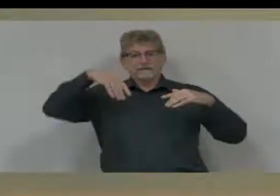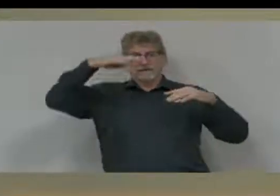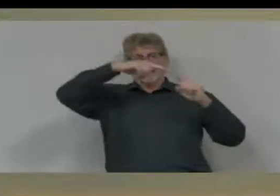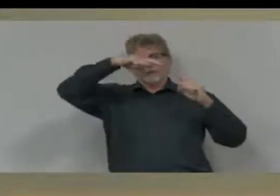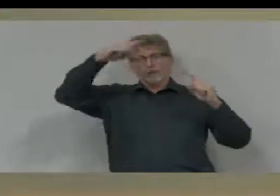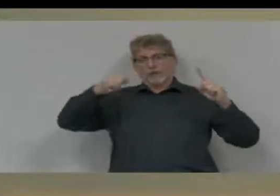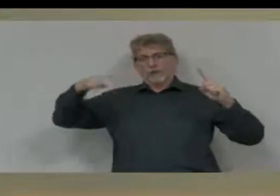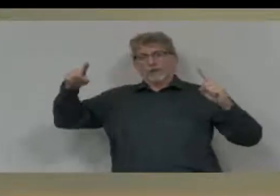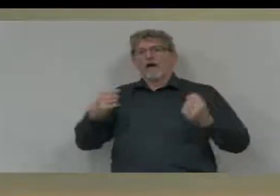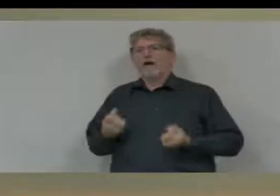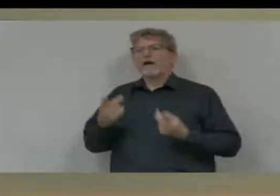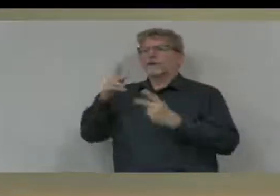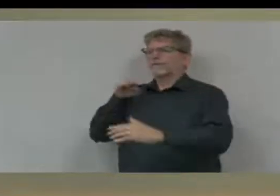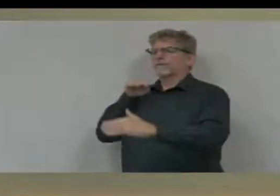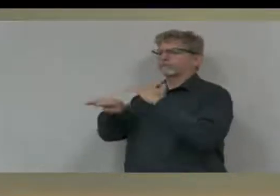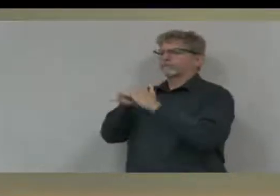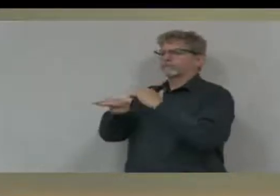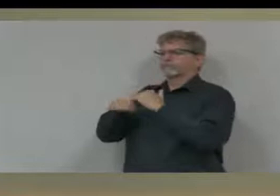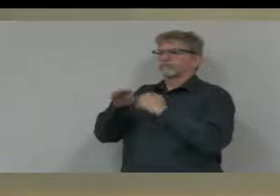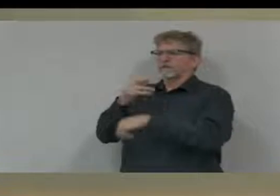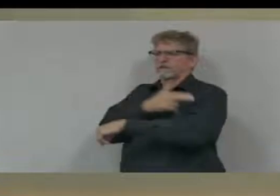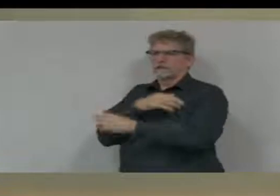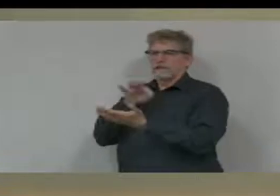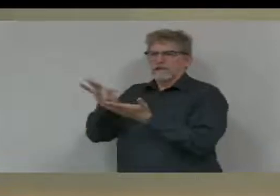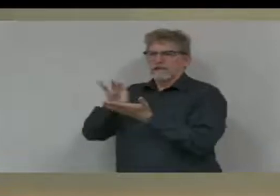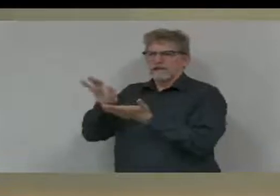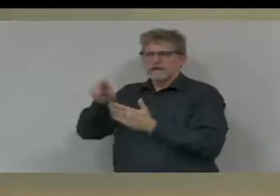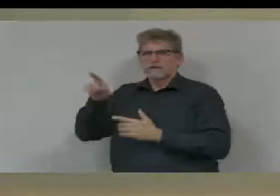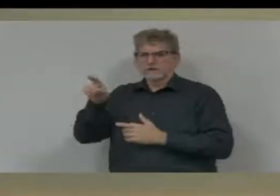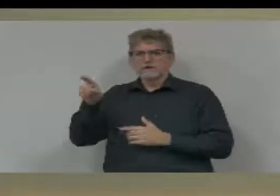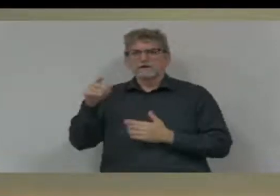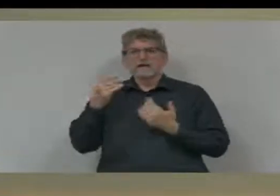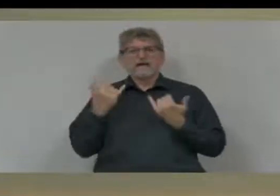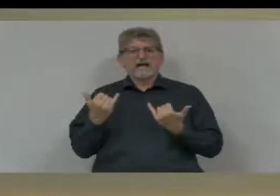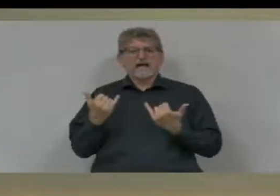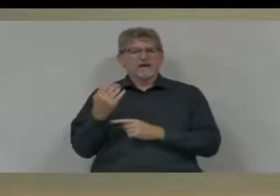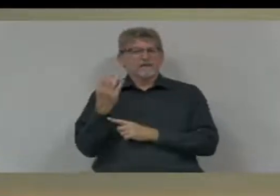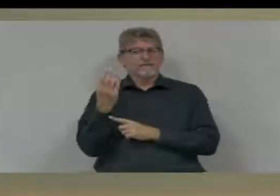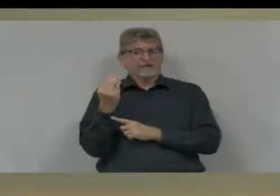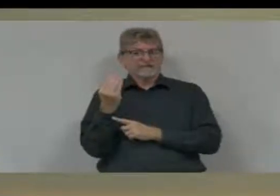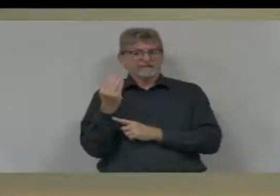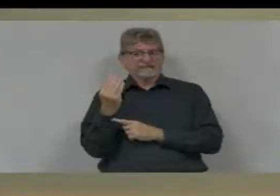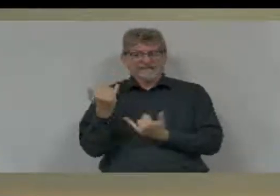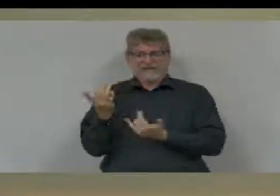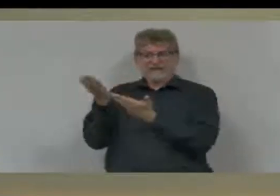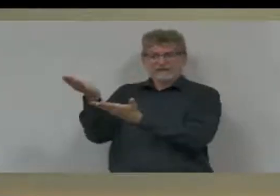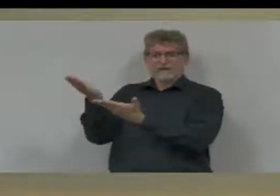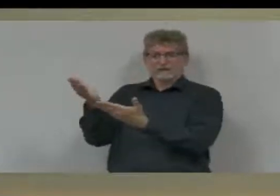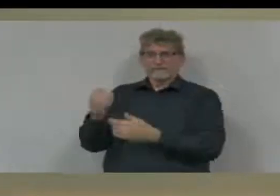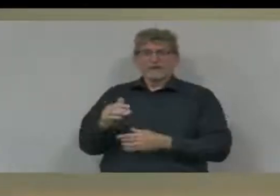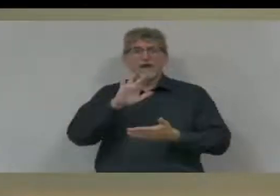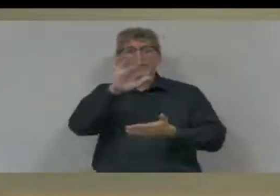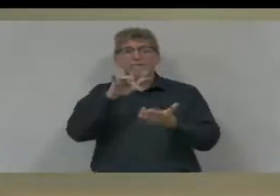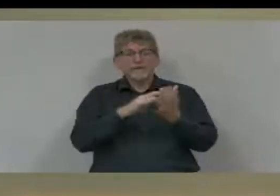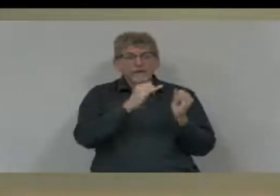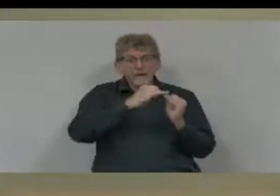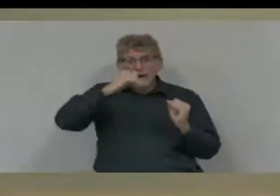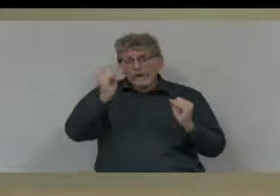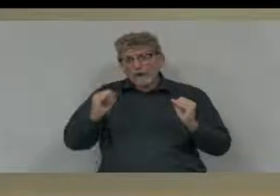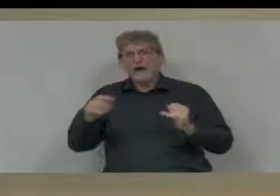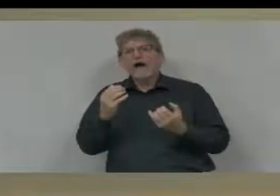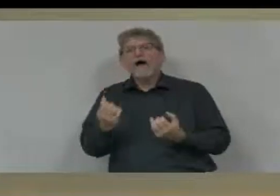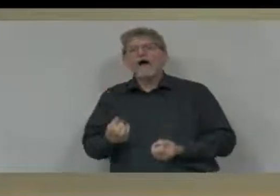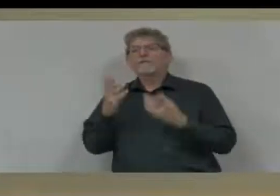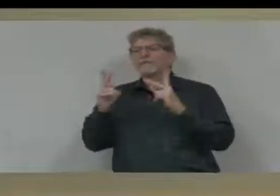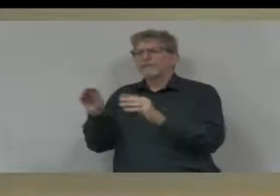hospitalized with COVID-19. The number currently sits at 14. The middle line are the number in the intensive care units, 5,